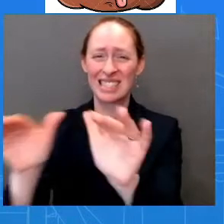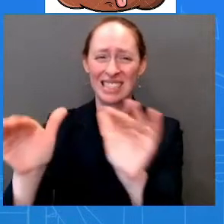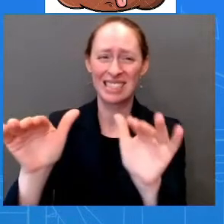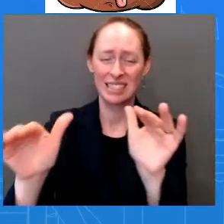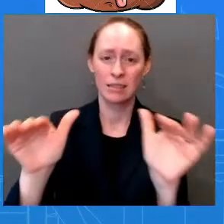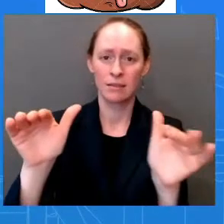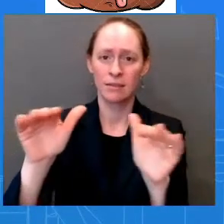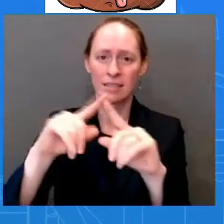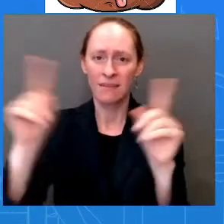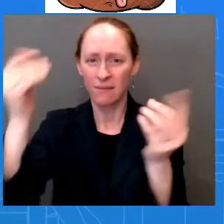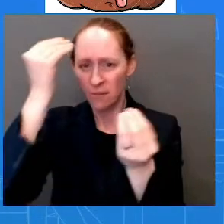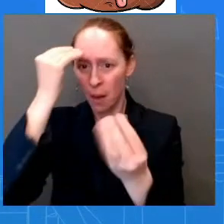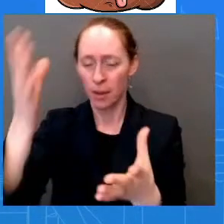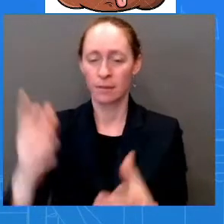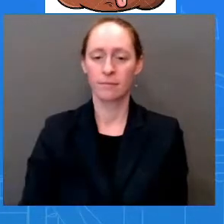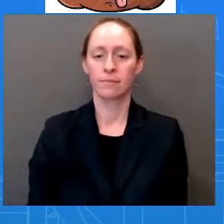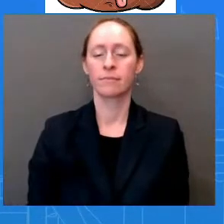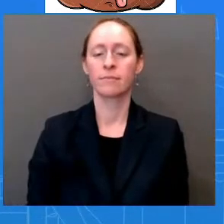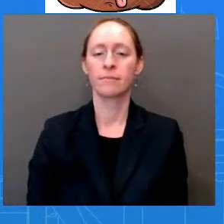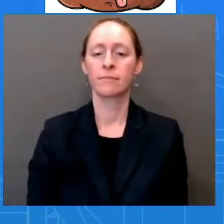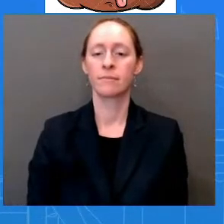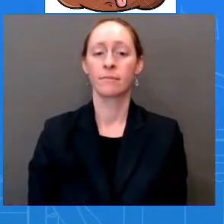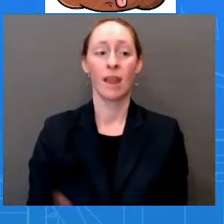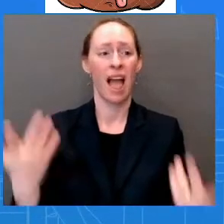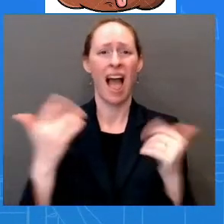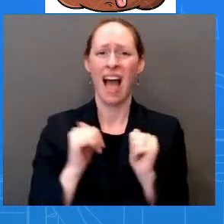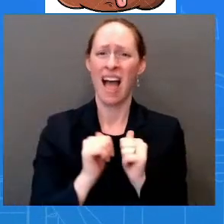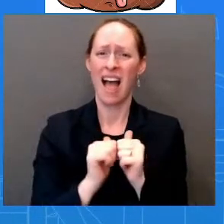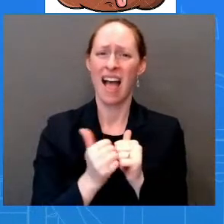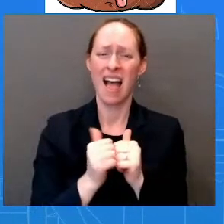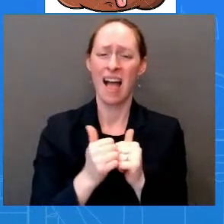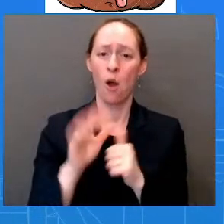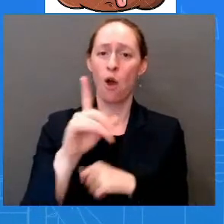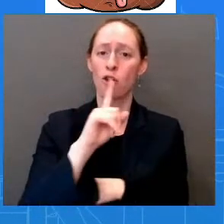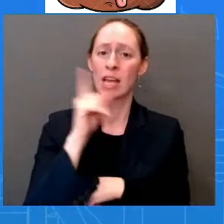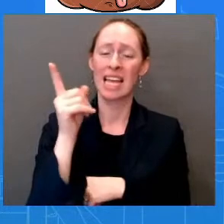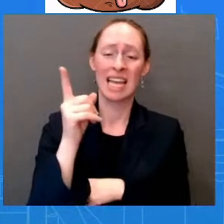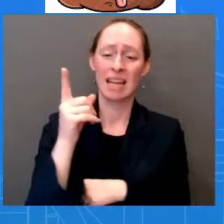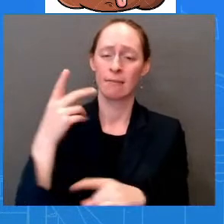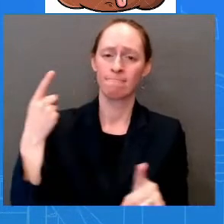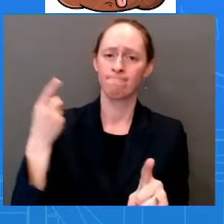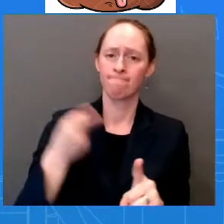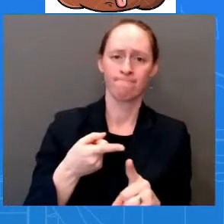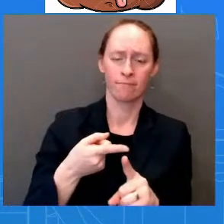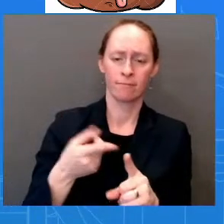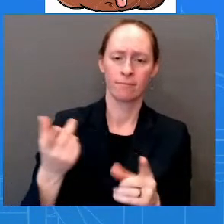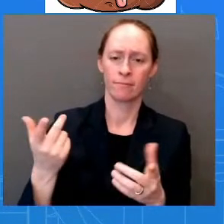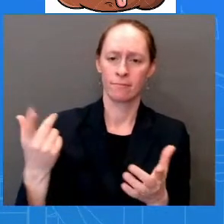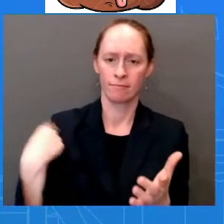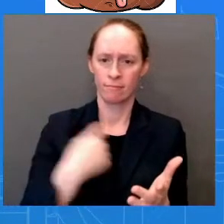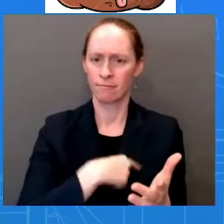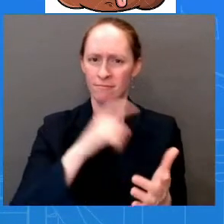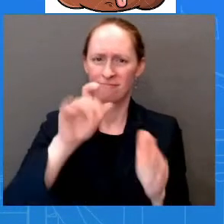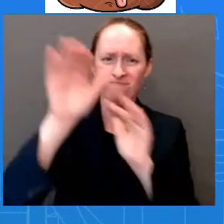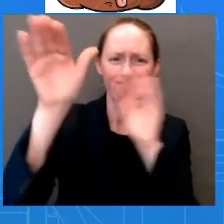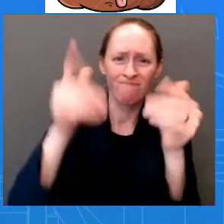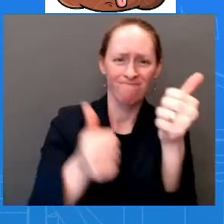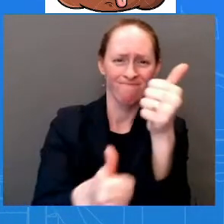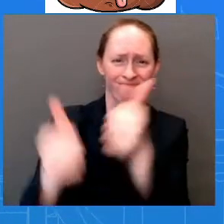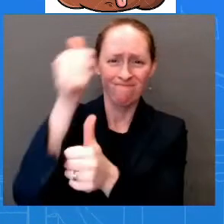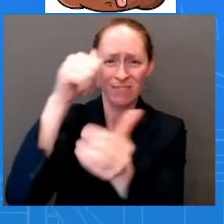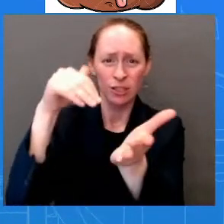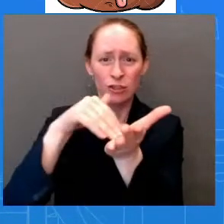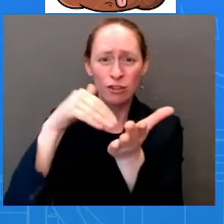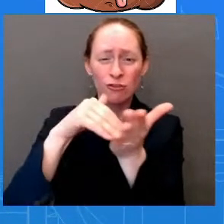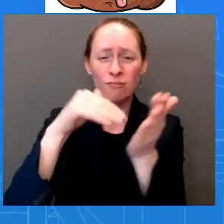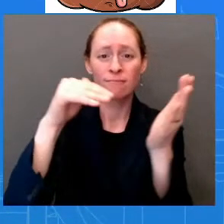real leaders of American medicine, the people you trust for your cancer care and your heart care and your pediatrics care, are out there telling you you need